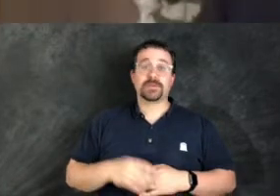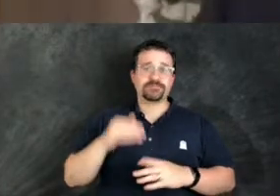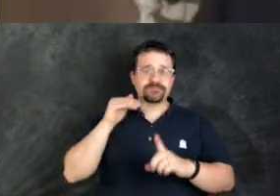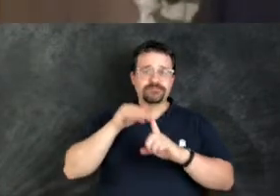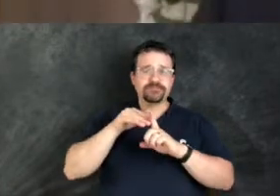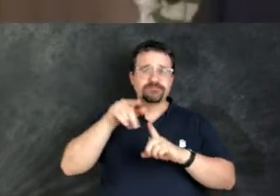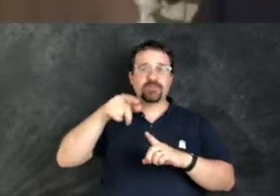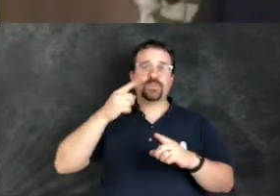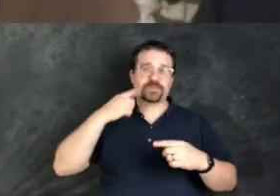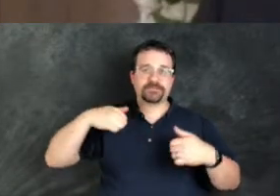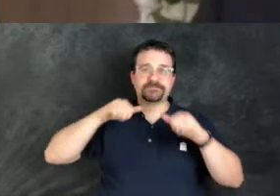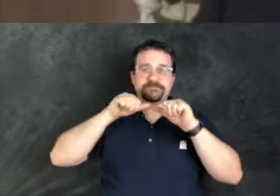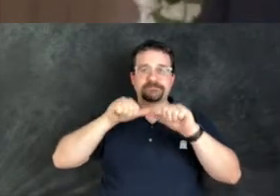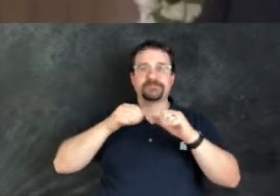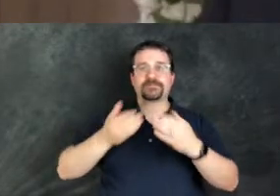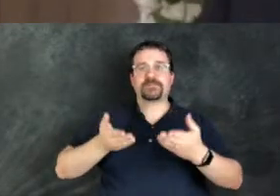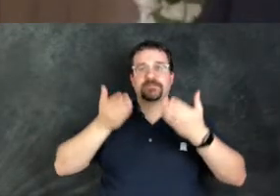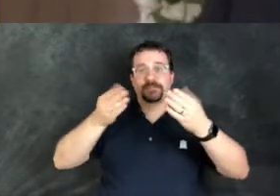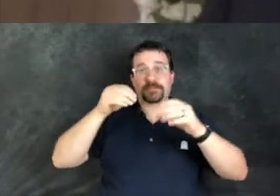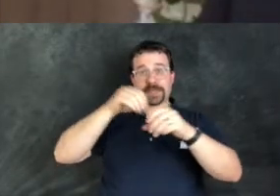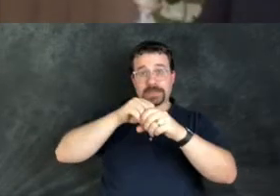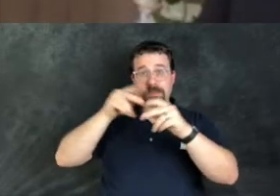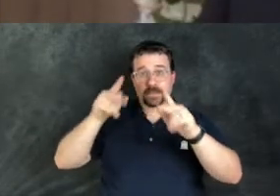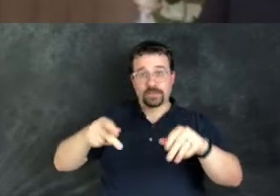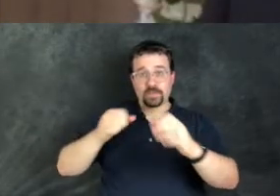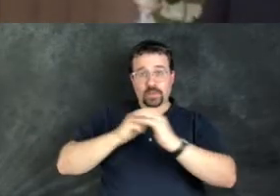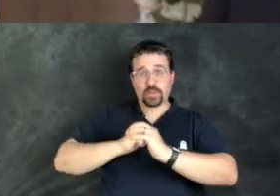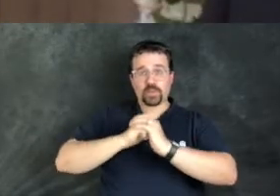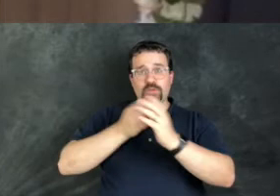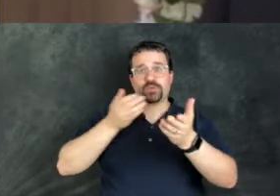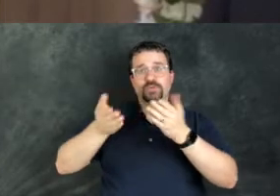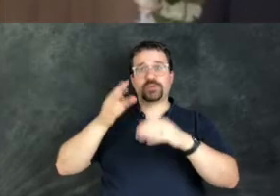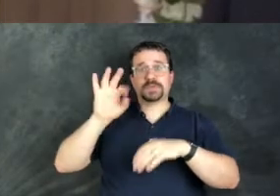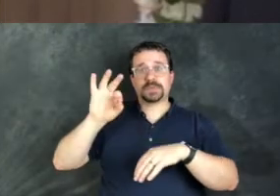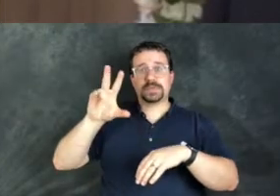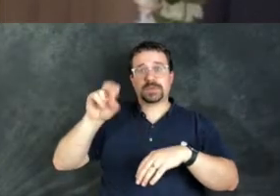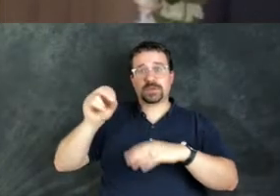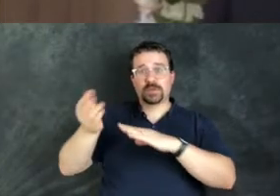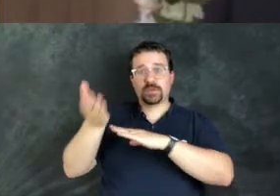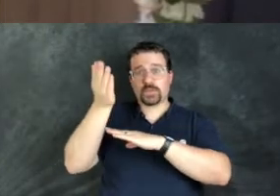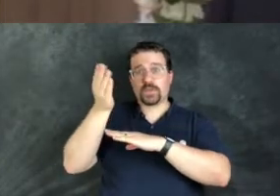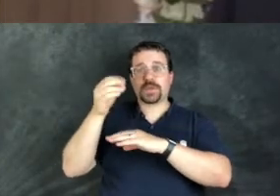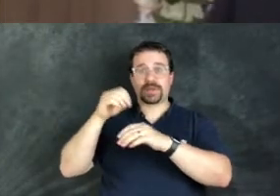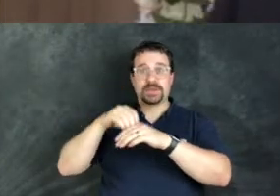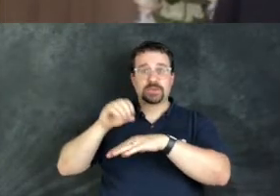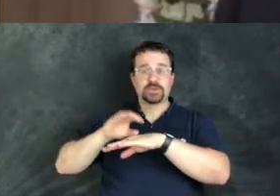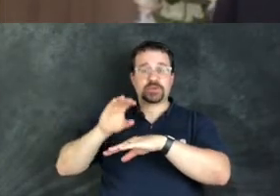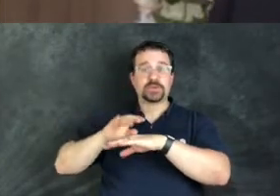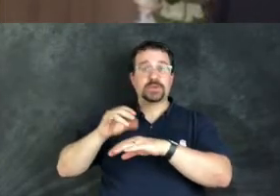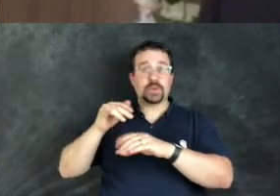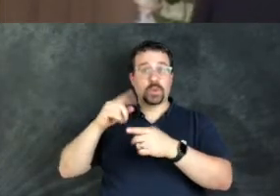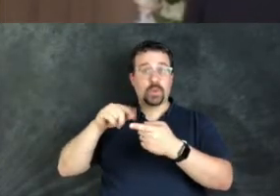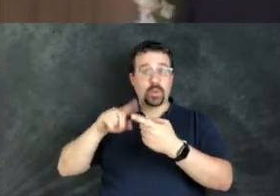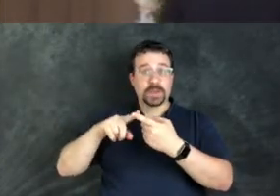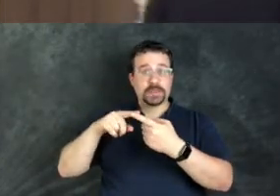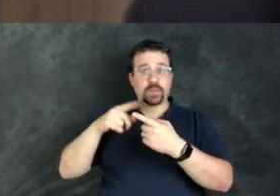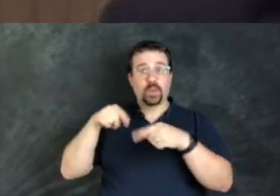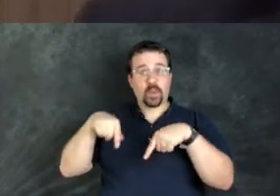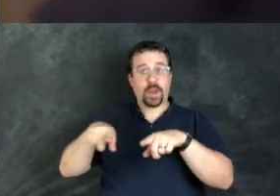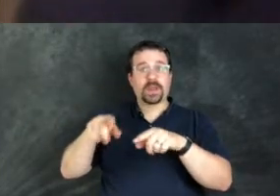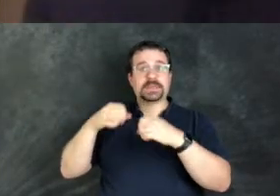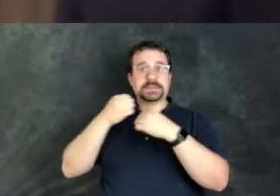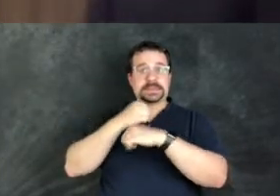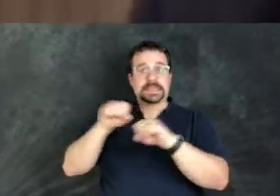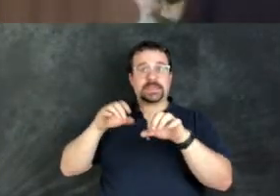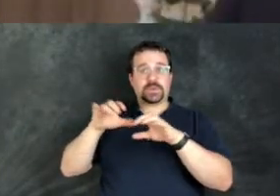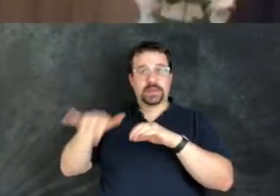We want to remind you that we will continue to offer our in-person worship service at 9:30 a.m. in our sanctuary as long as it is safe to do